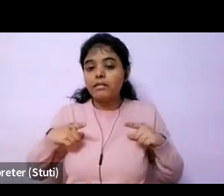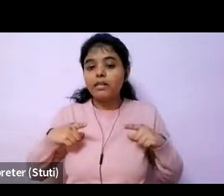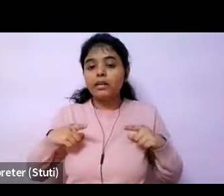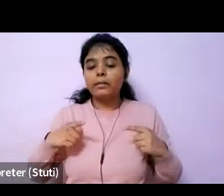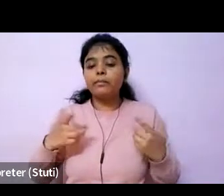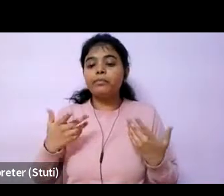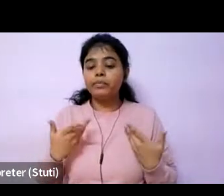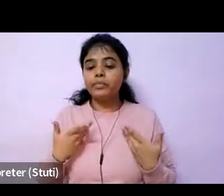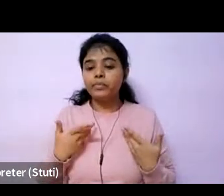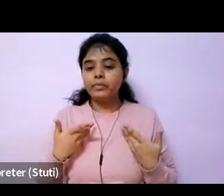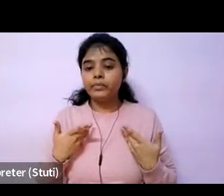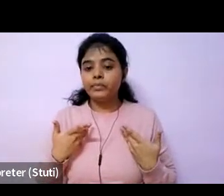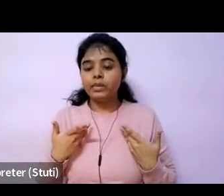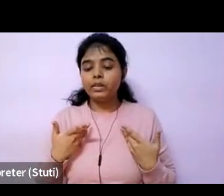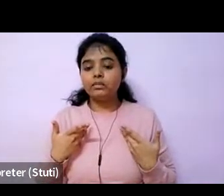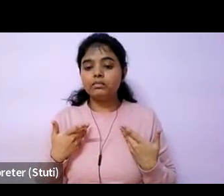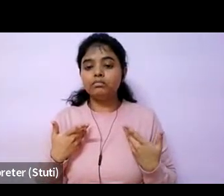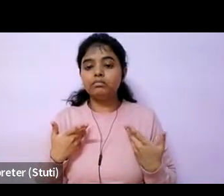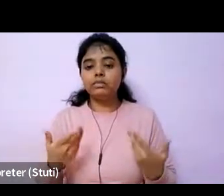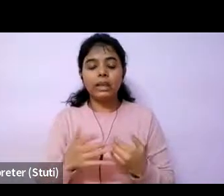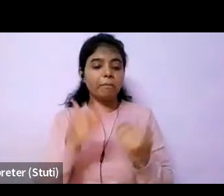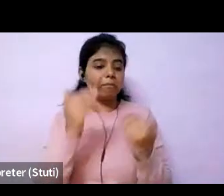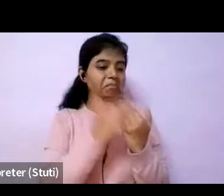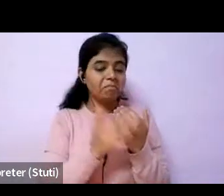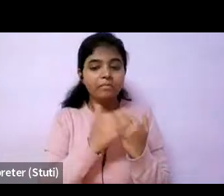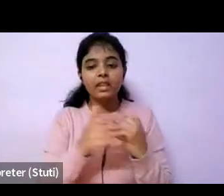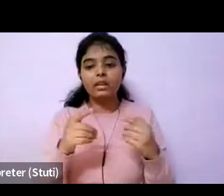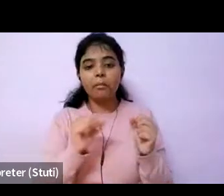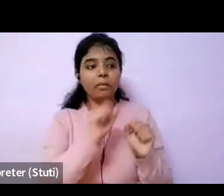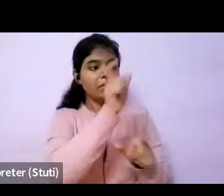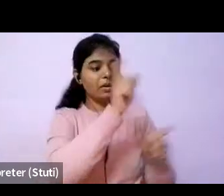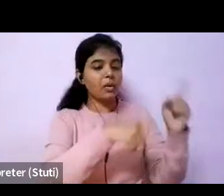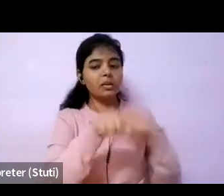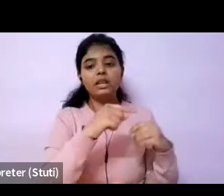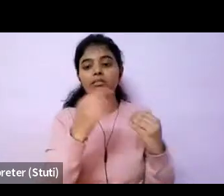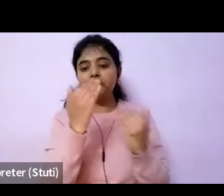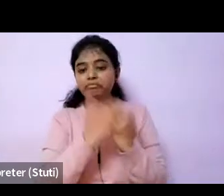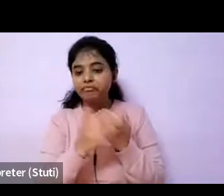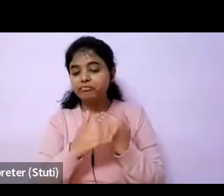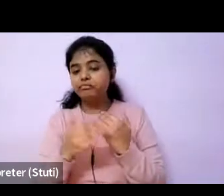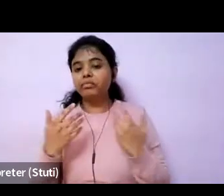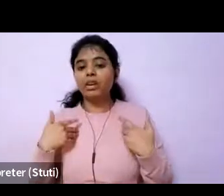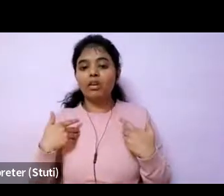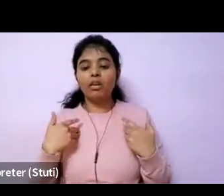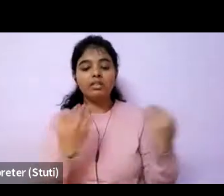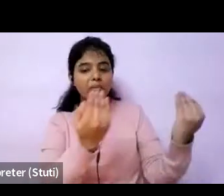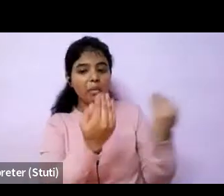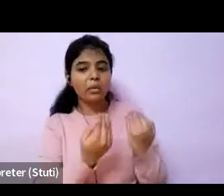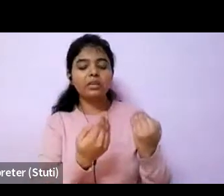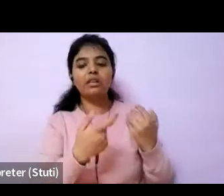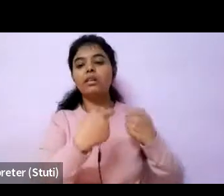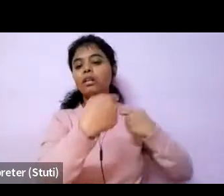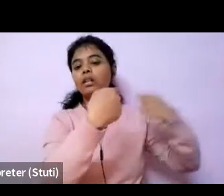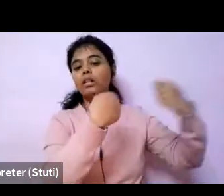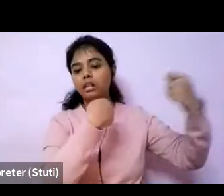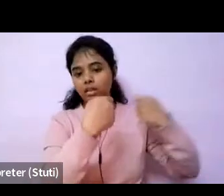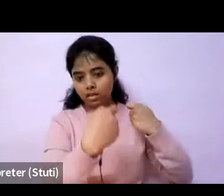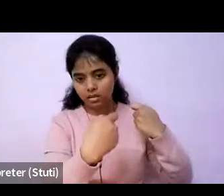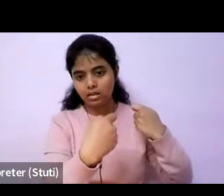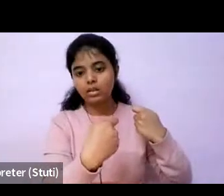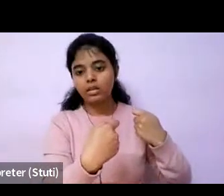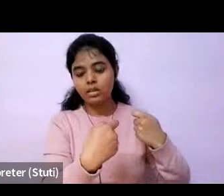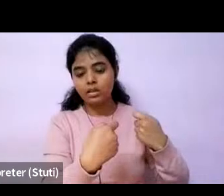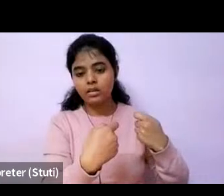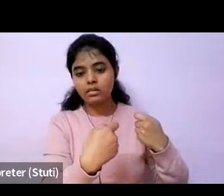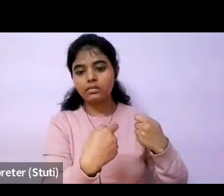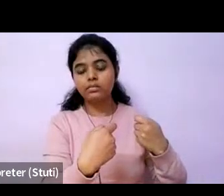an attempt to elicit pity and patronization. This is something that I'm basically quoting from a